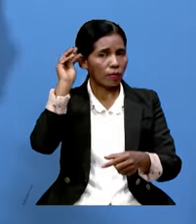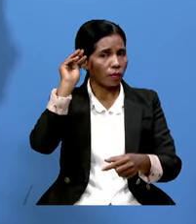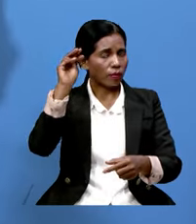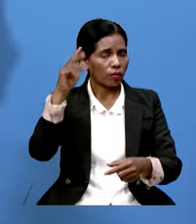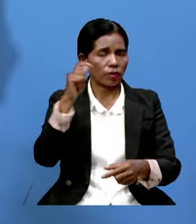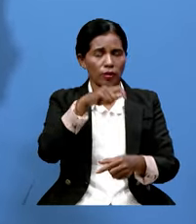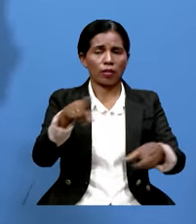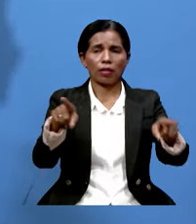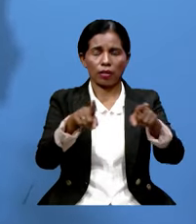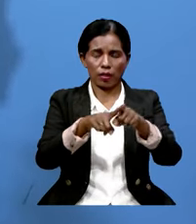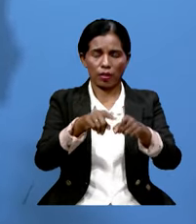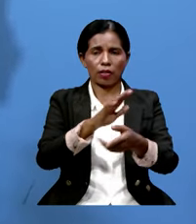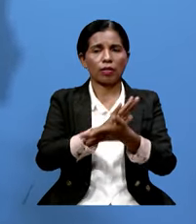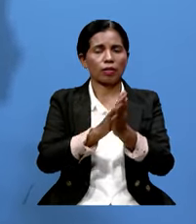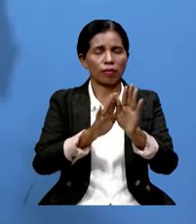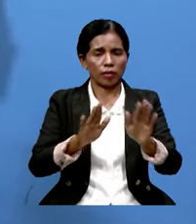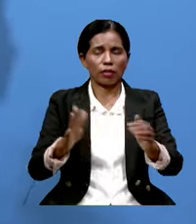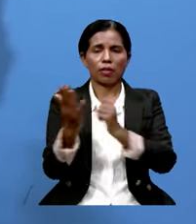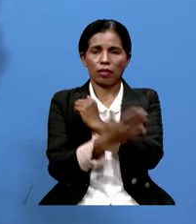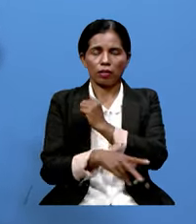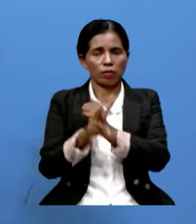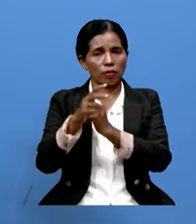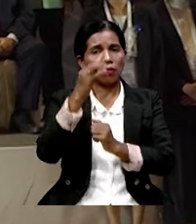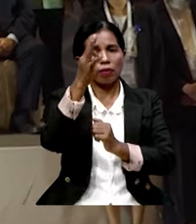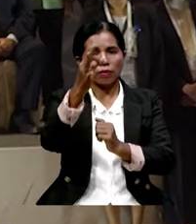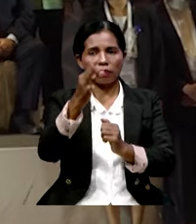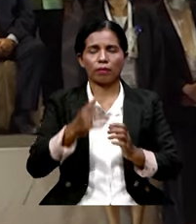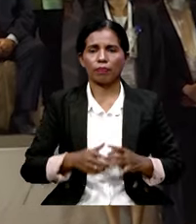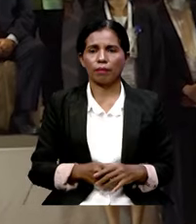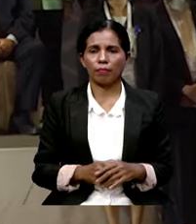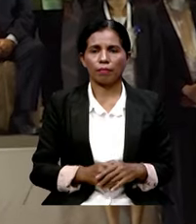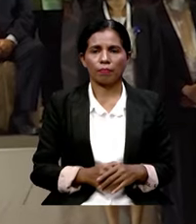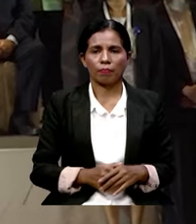a nessa símbolo amizade entre nação ruaniã para o futuro. Lamberto da Silva, GMN.